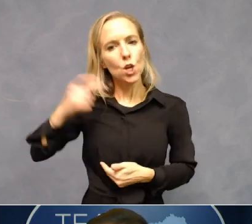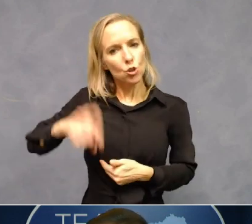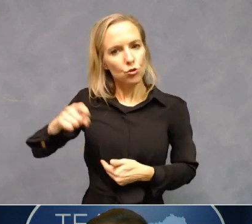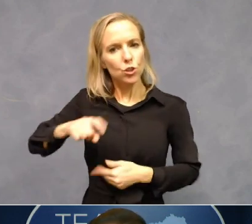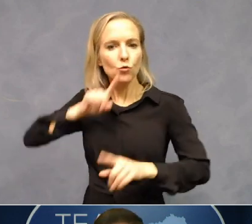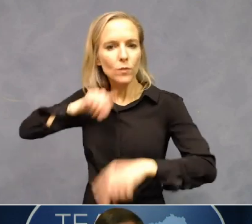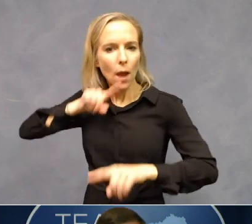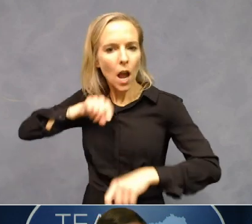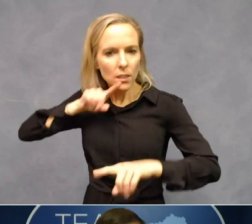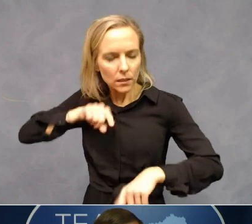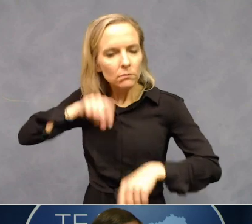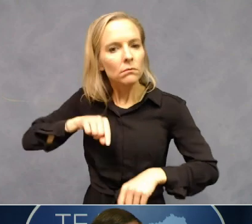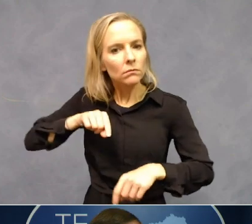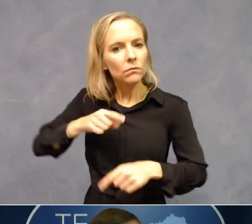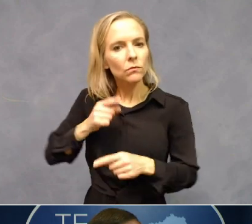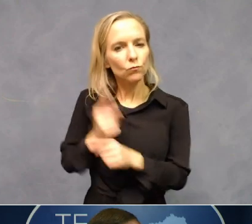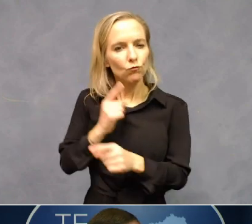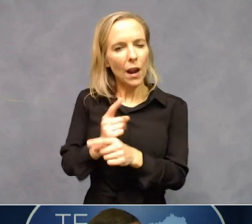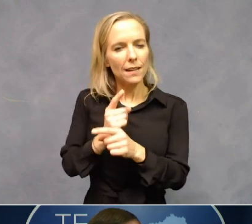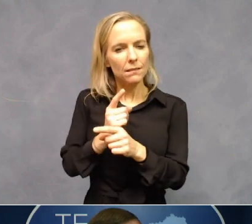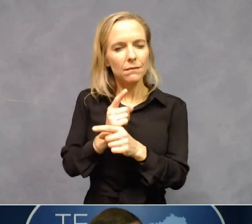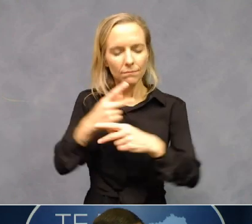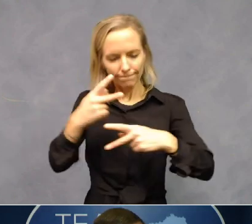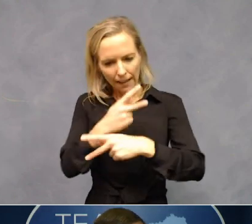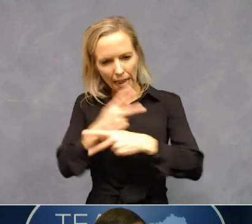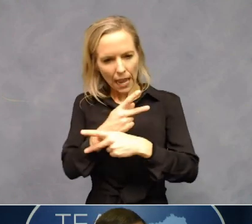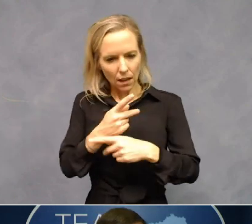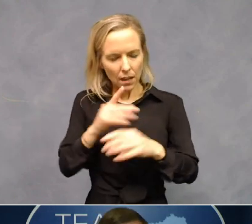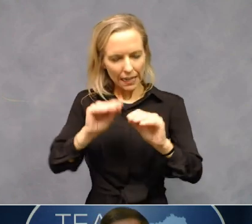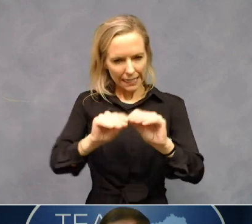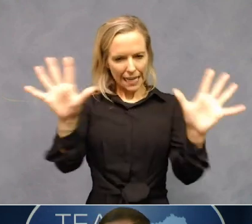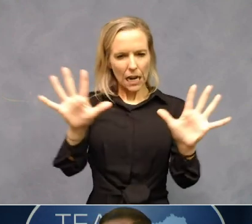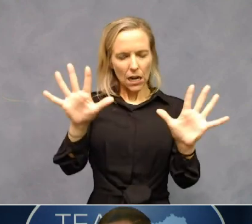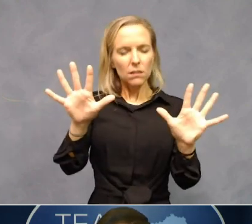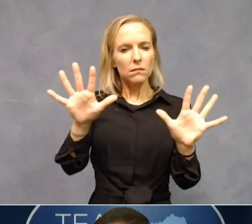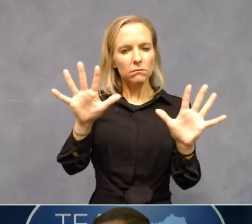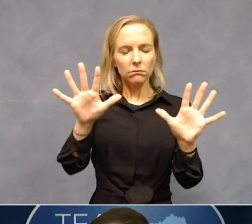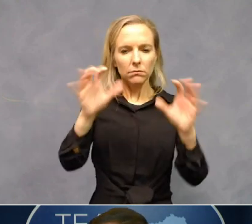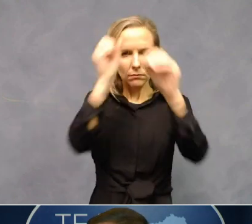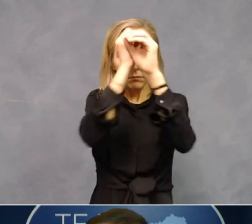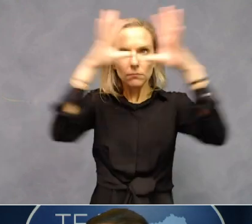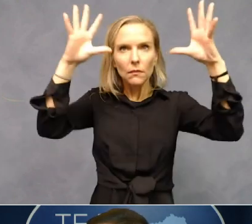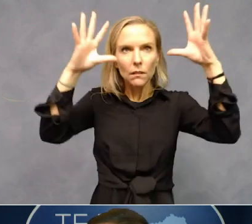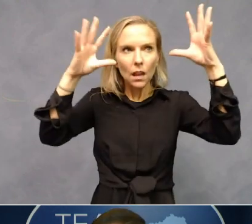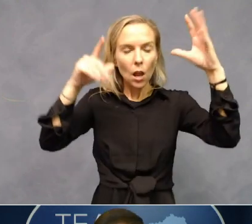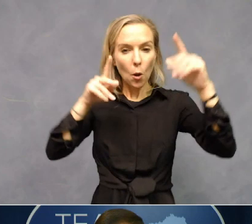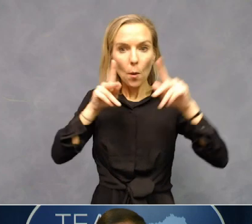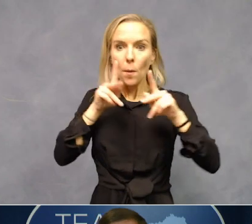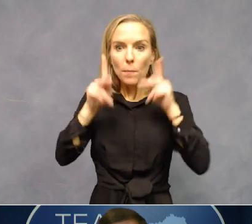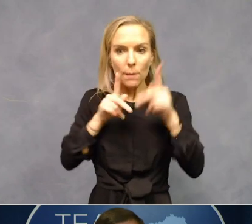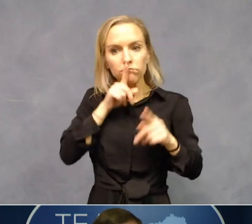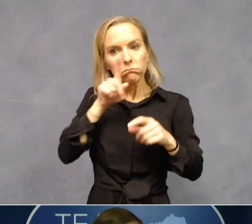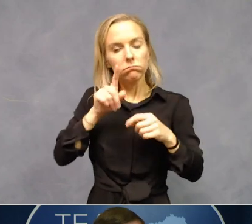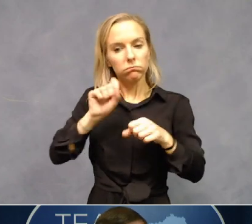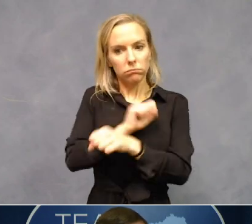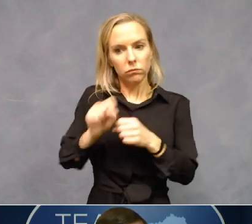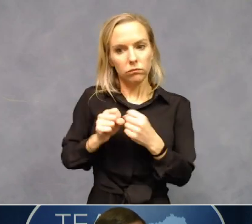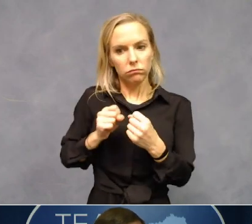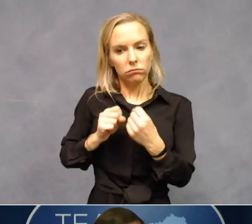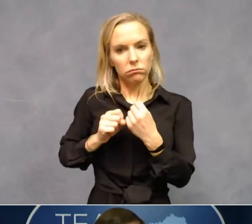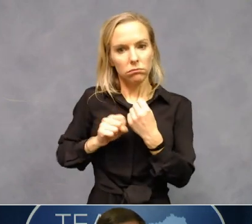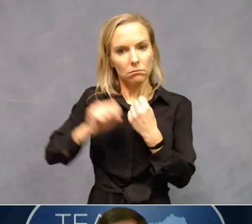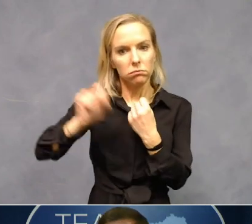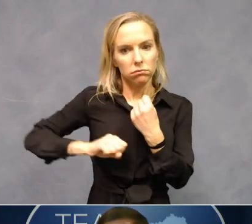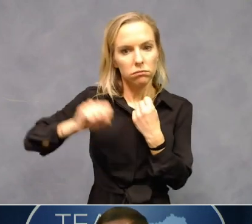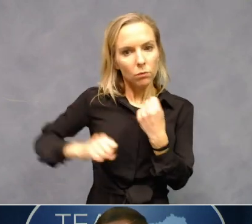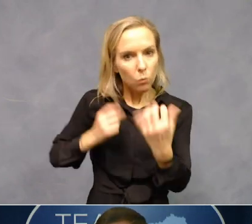respond. And that will give everybody a better, clearer idea of how long people have truly been waiting. But it also helps us.